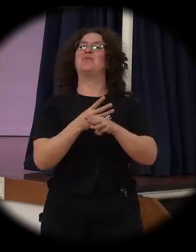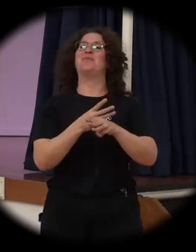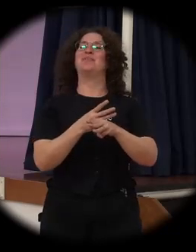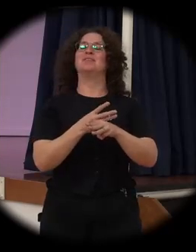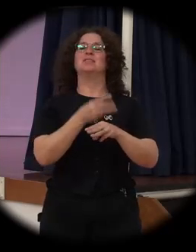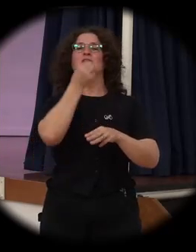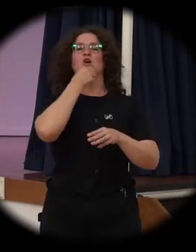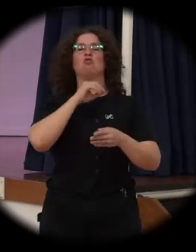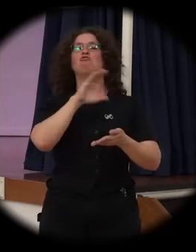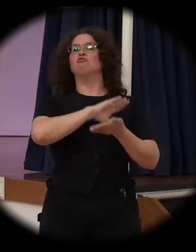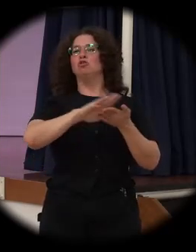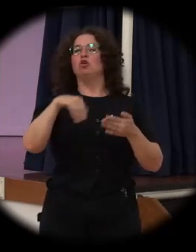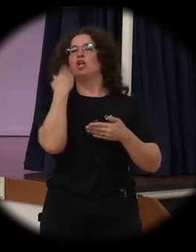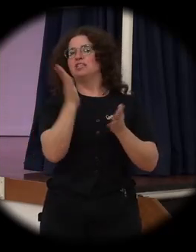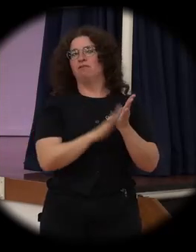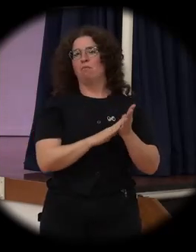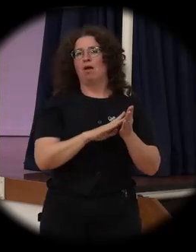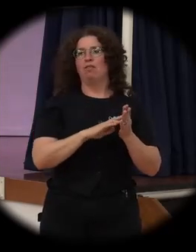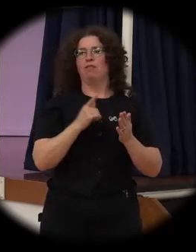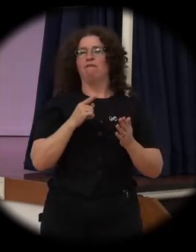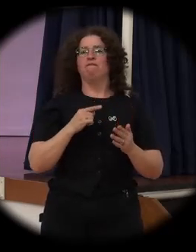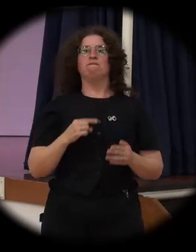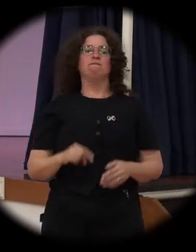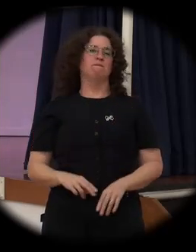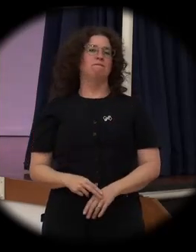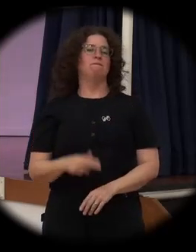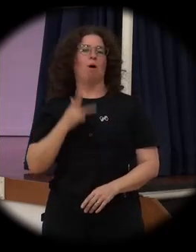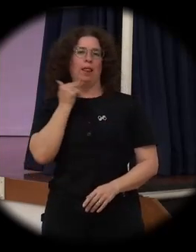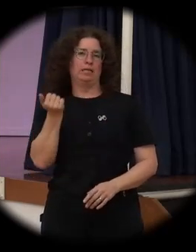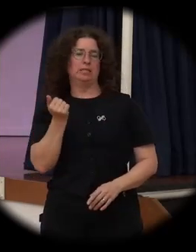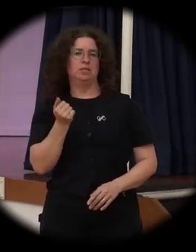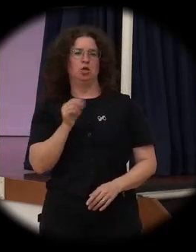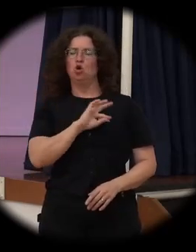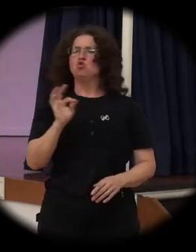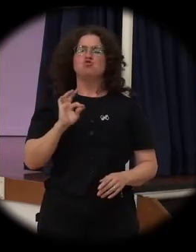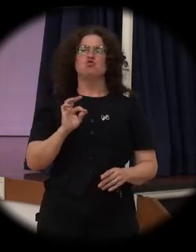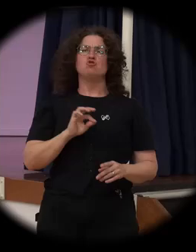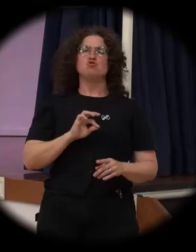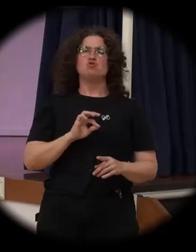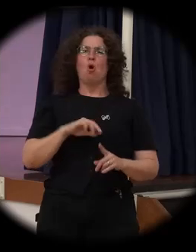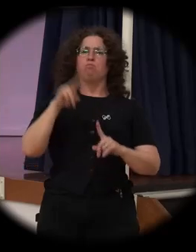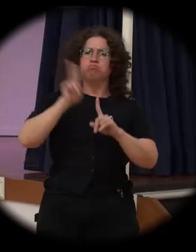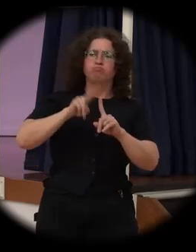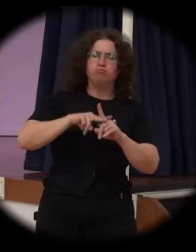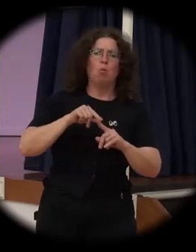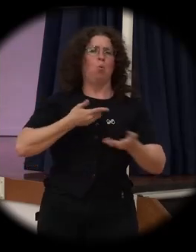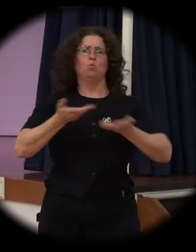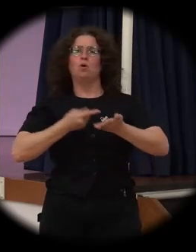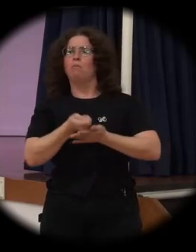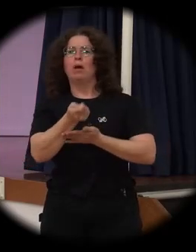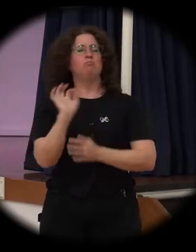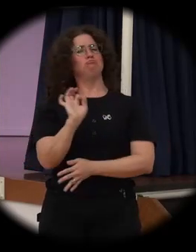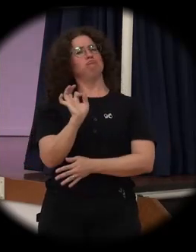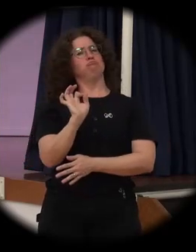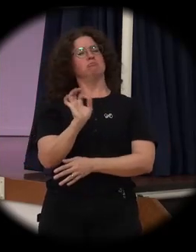couple of dollars a month for the electricity. And that's it. There's no additional like subscription fees or services that you have to pay